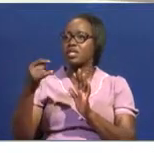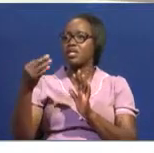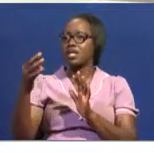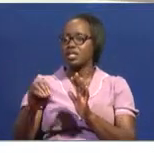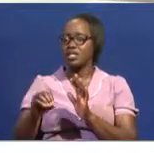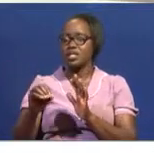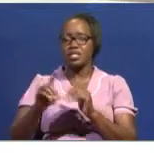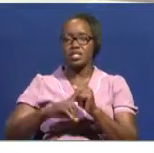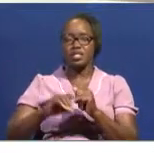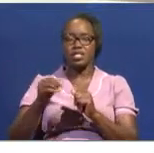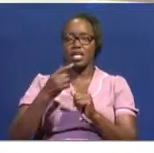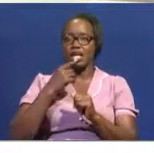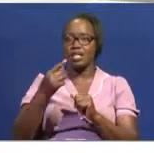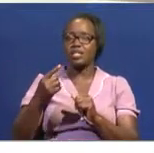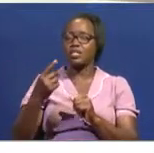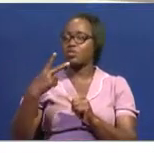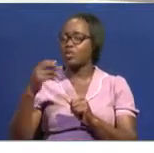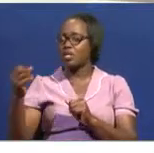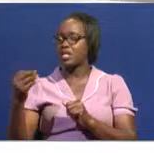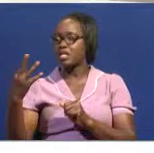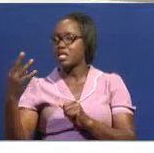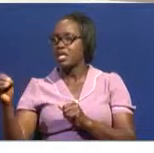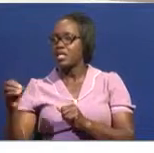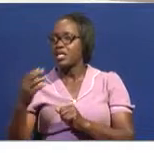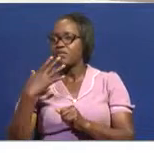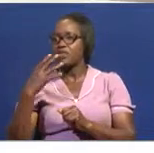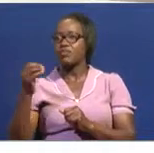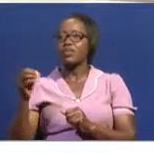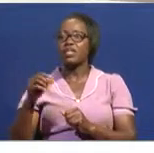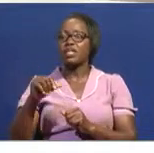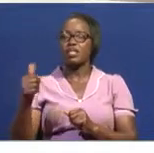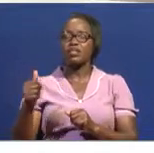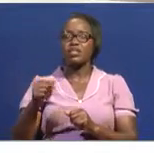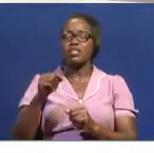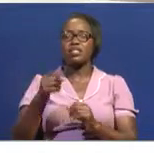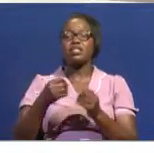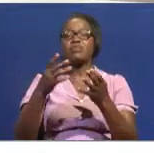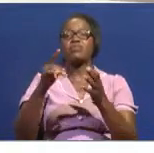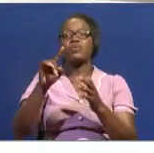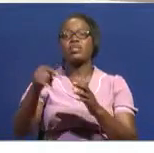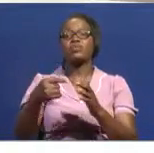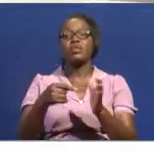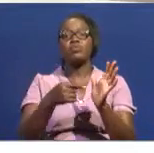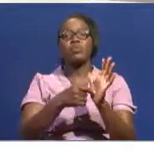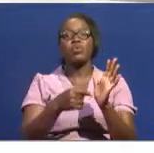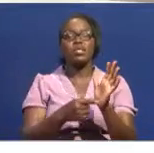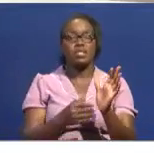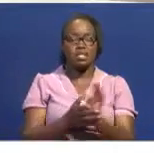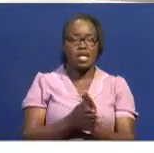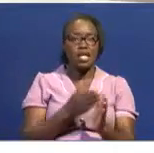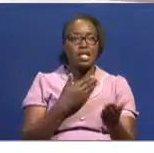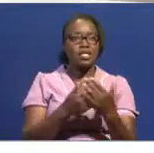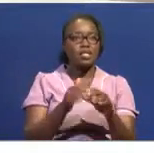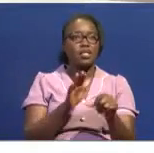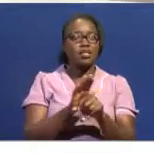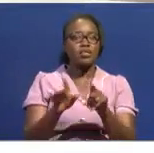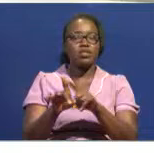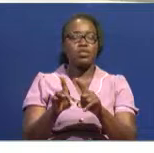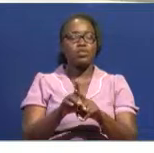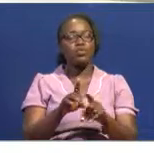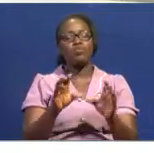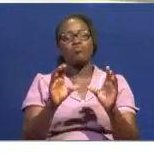60, 100, 200, 300, 500, and then the Grand Slam that gives you 1,000 points. All right. Thank you very much. And also, Coach